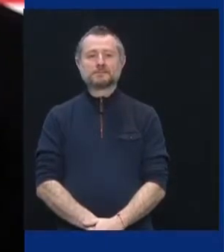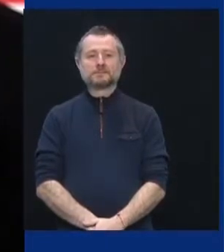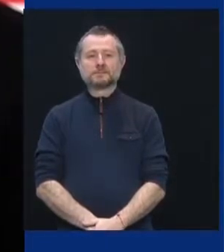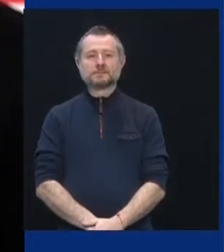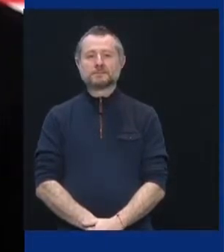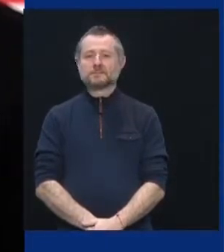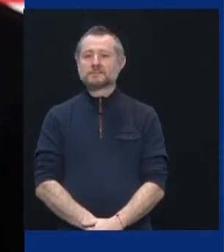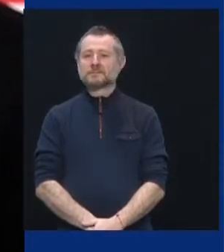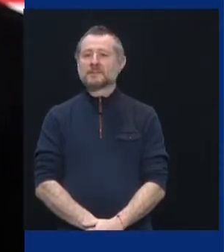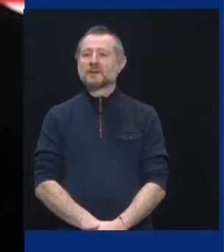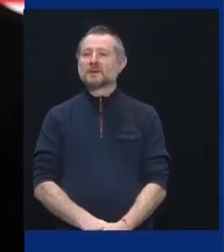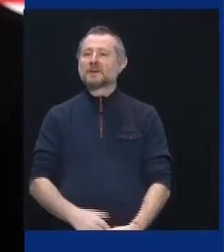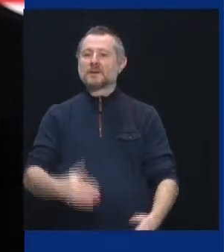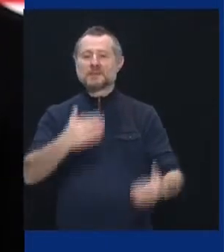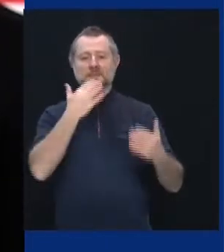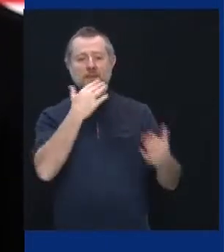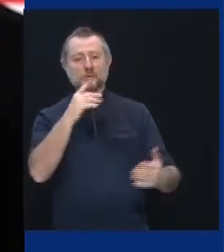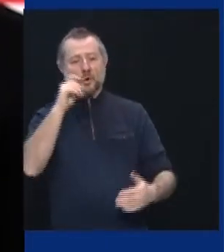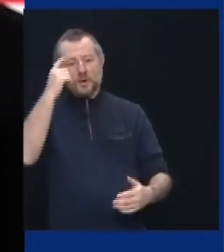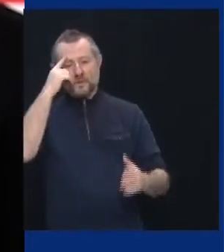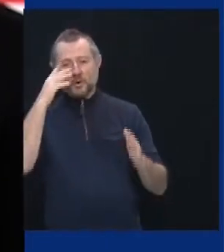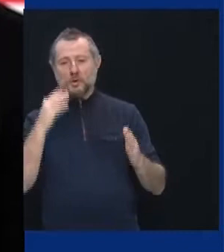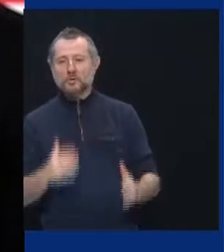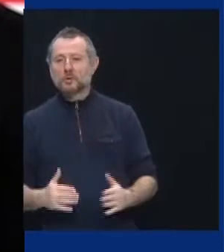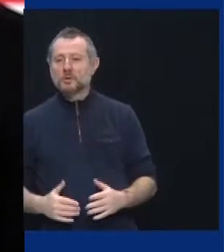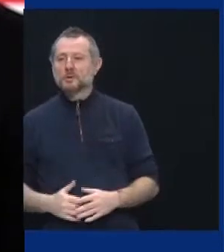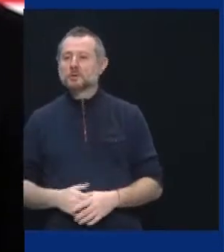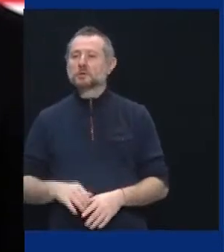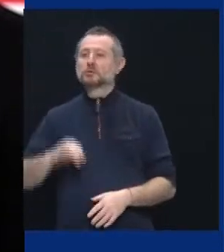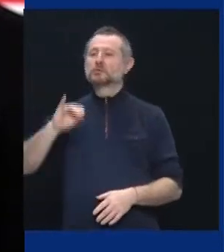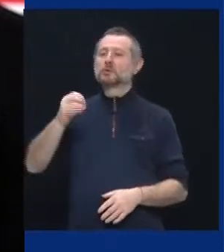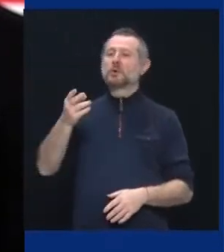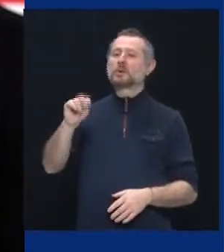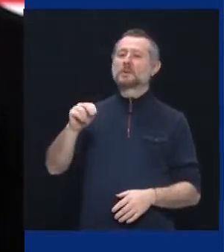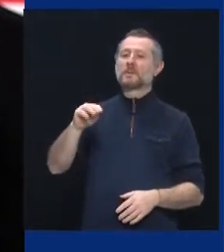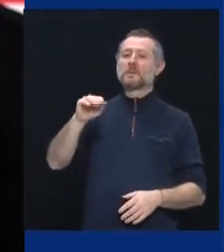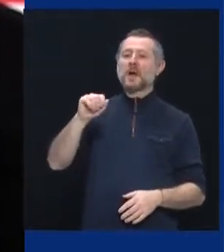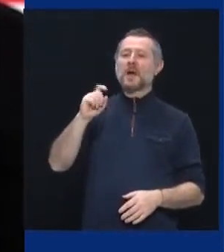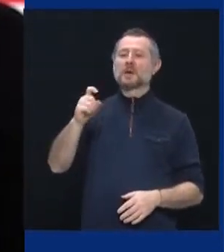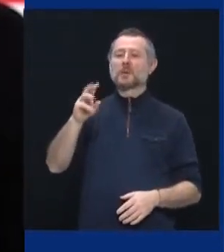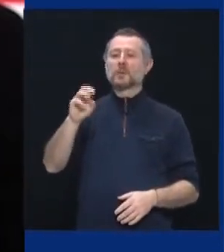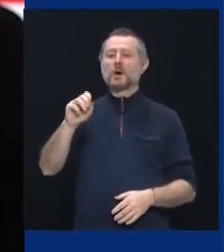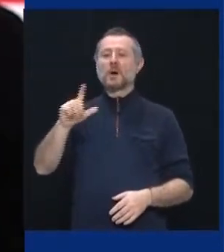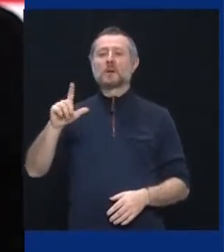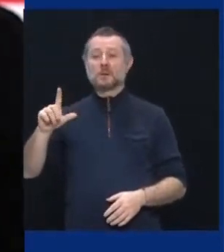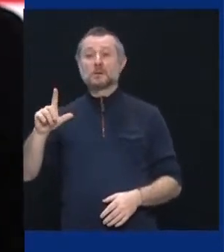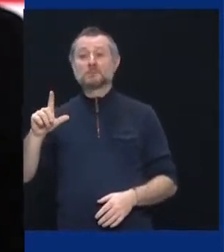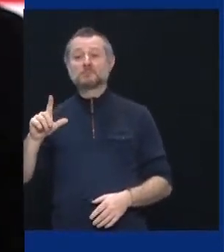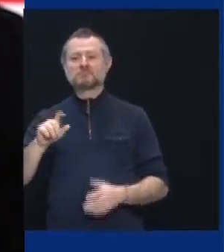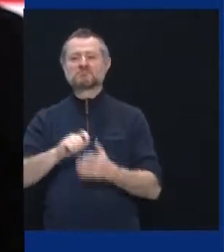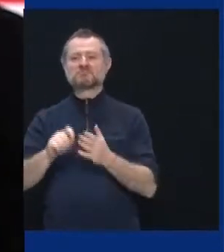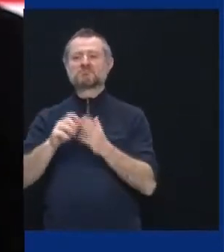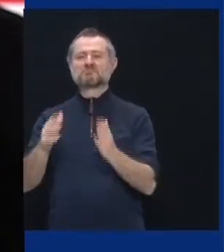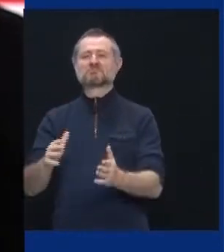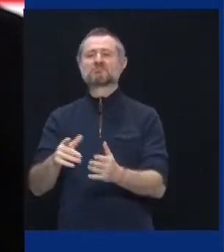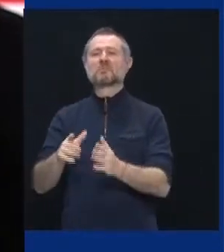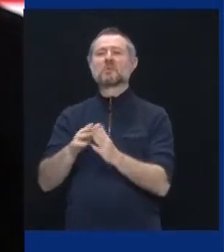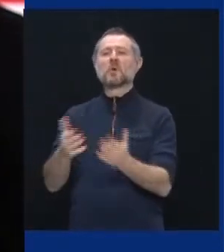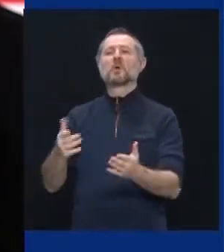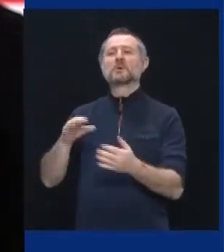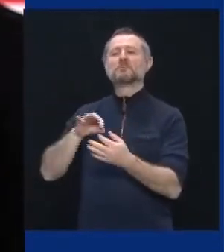Thank you, Governor. John Maxwell tells us in one of his books on